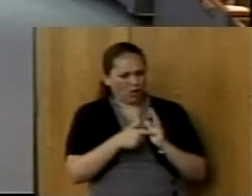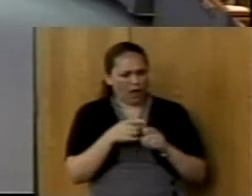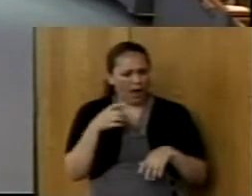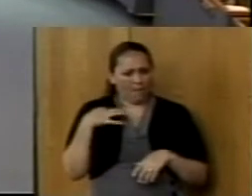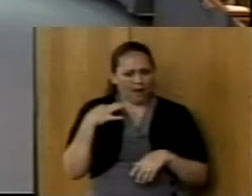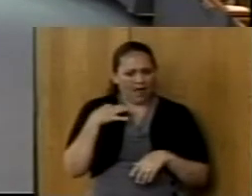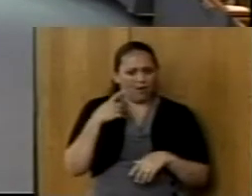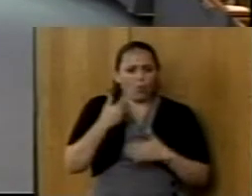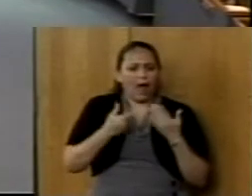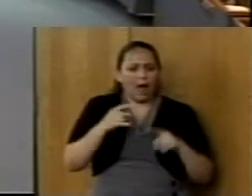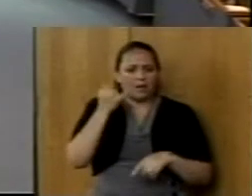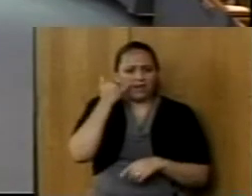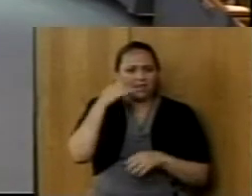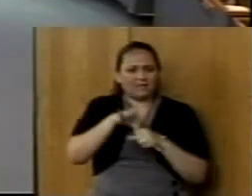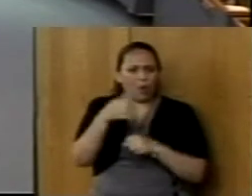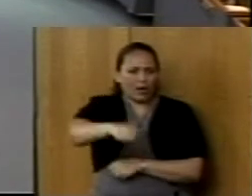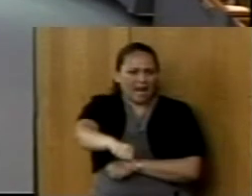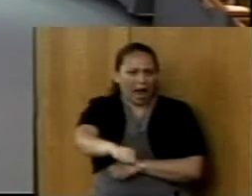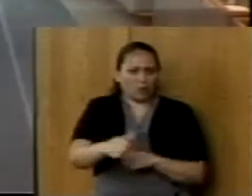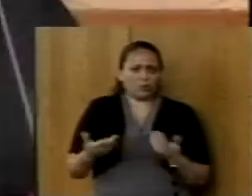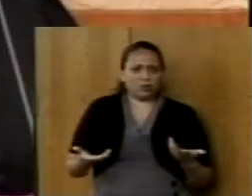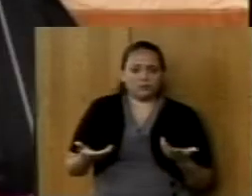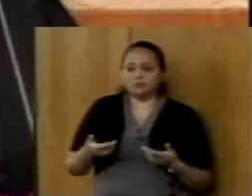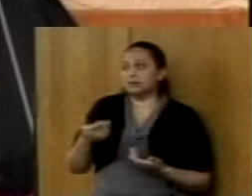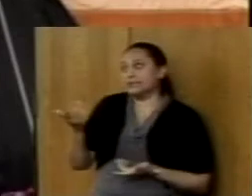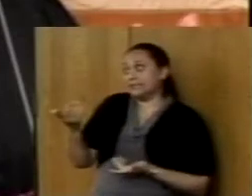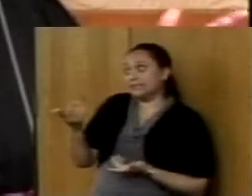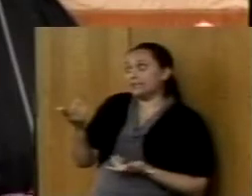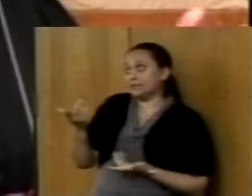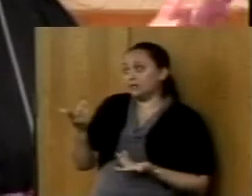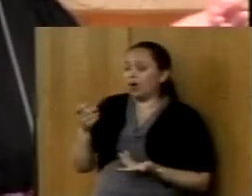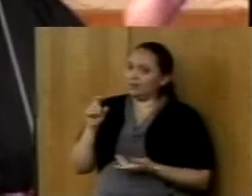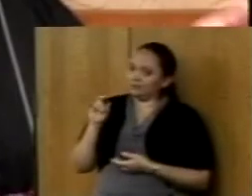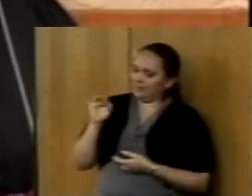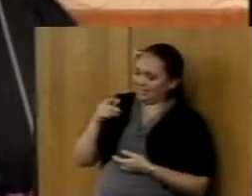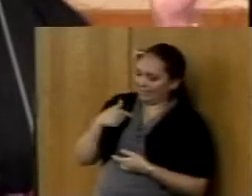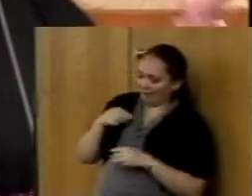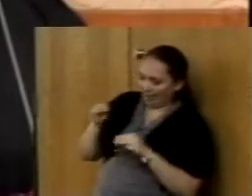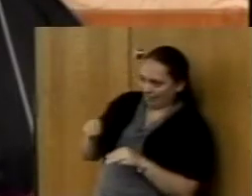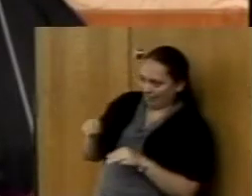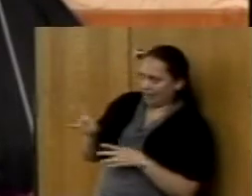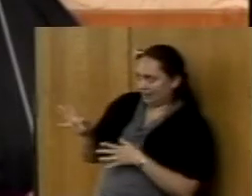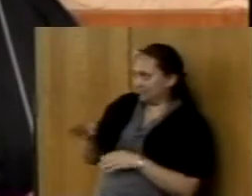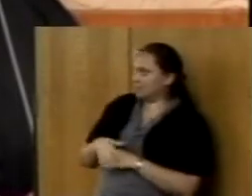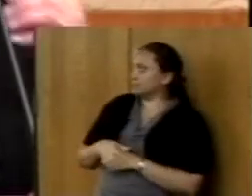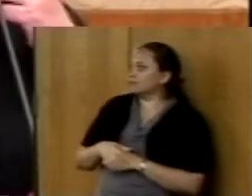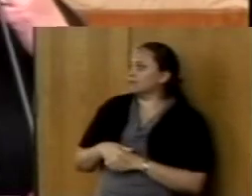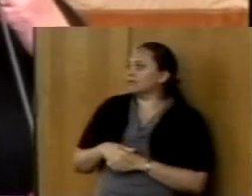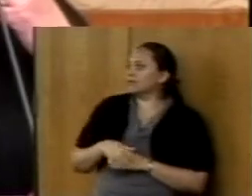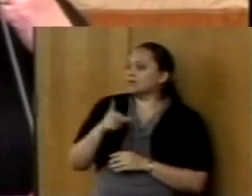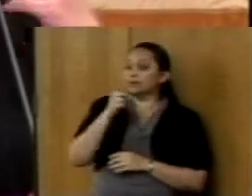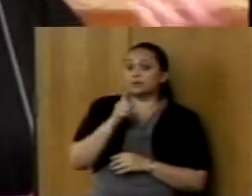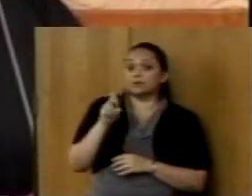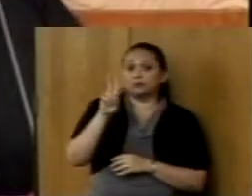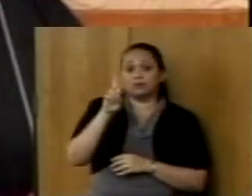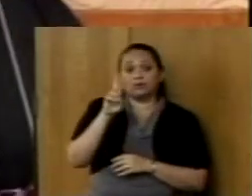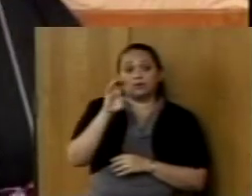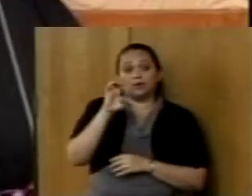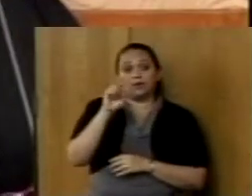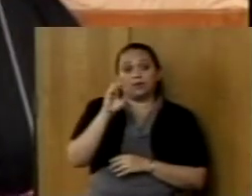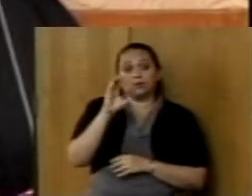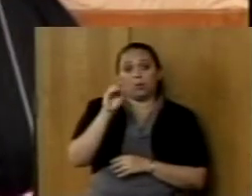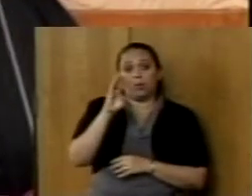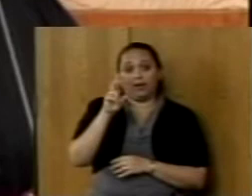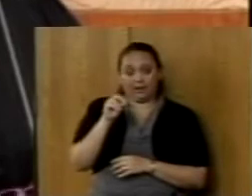down? Well, that's most, if I may, Dr. Montoya, Dr. Escobedo, members